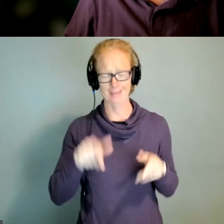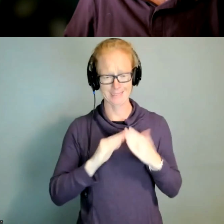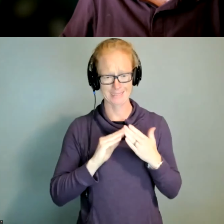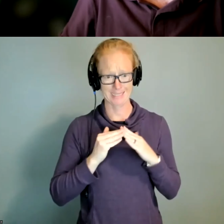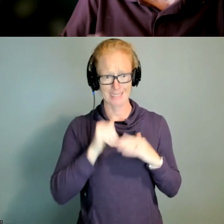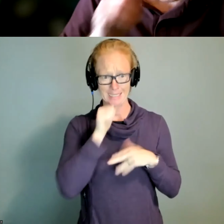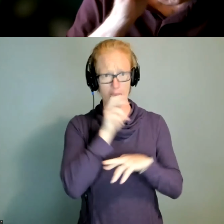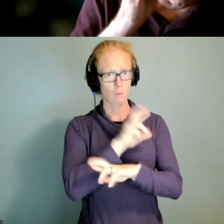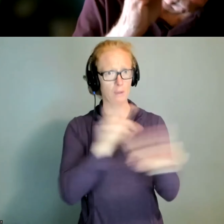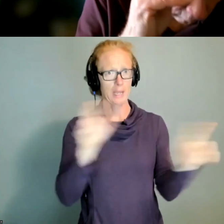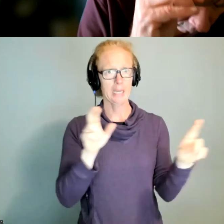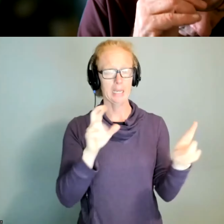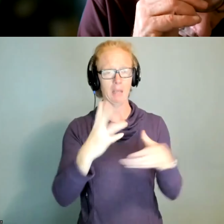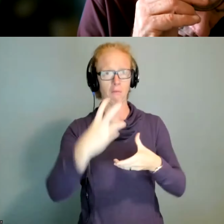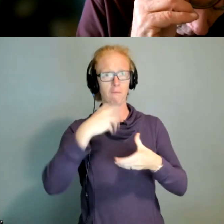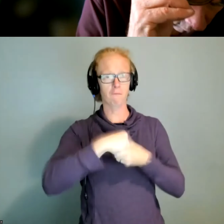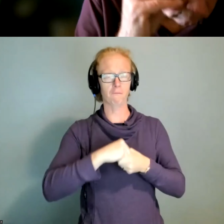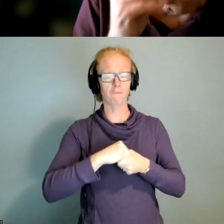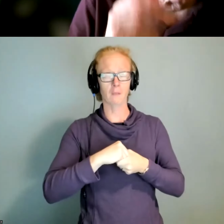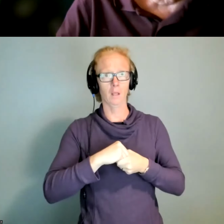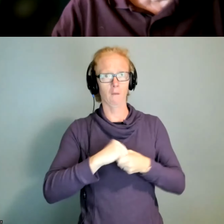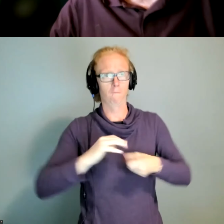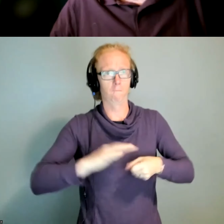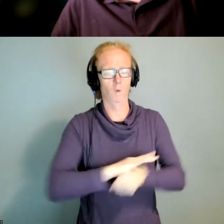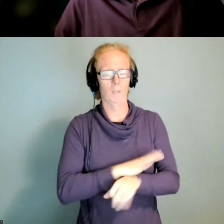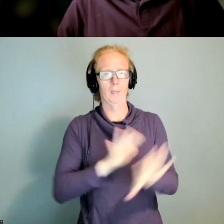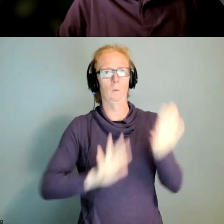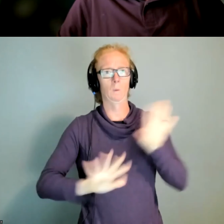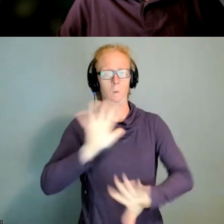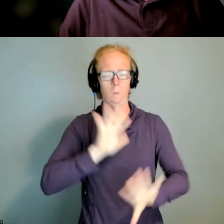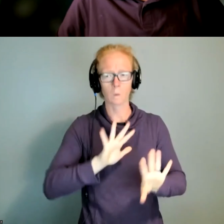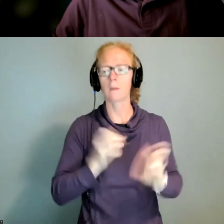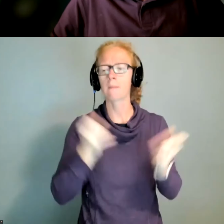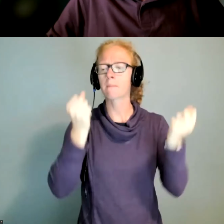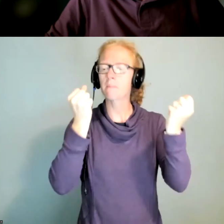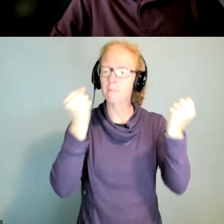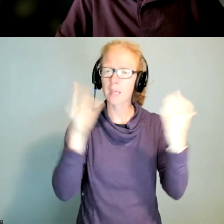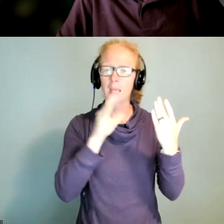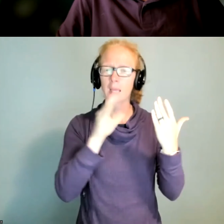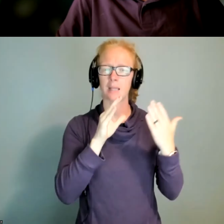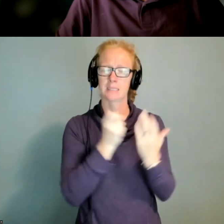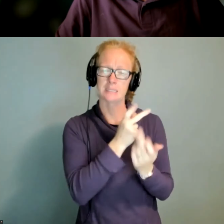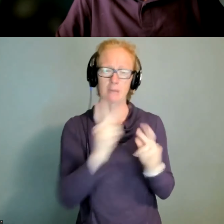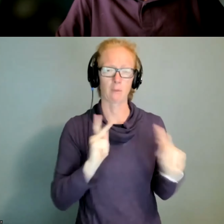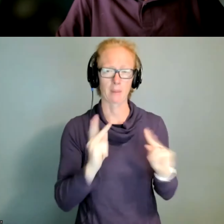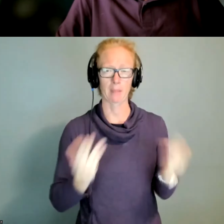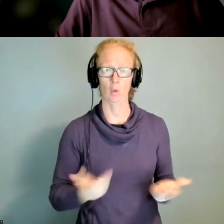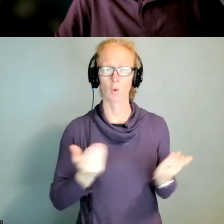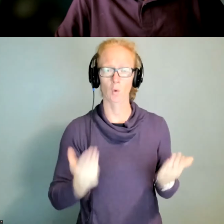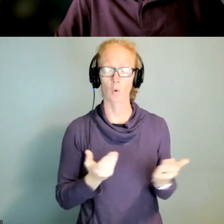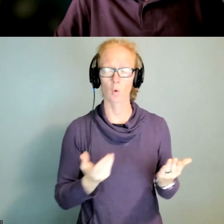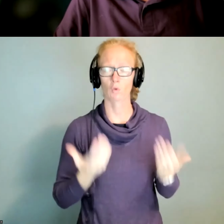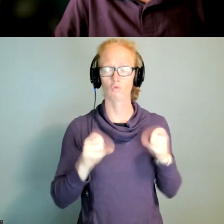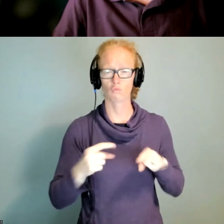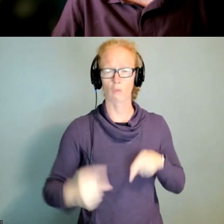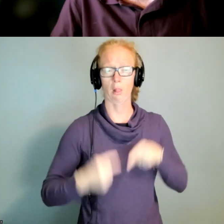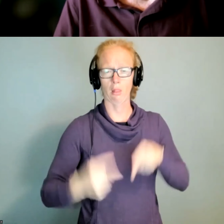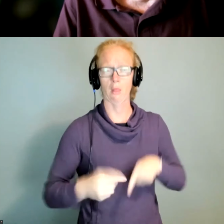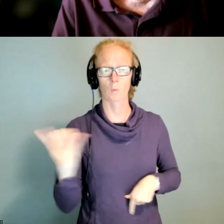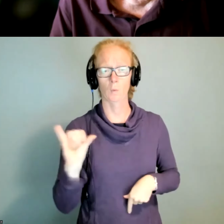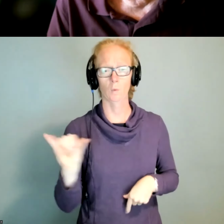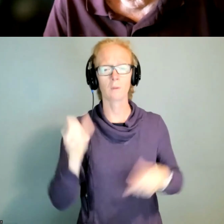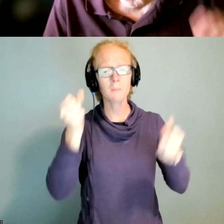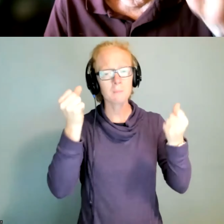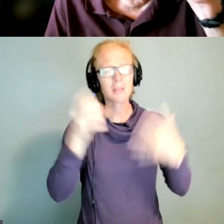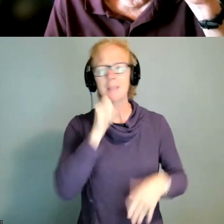to engage. I would imagine that several of our colleagues here on the call today are also dealing with this. We have a lot of